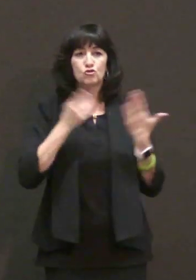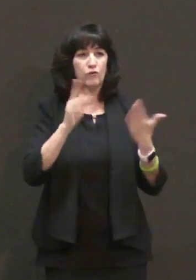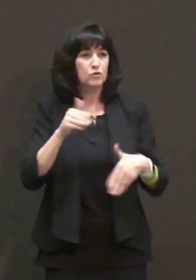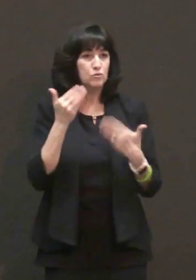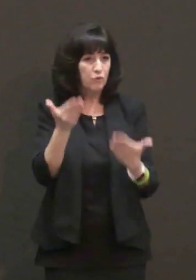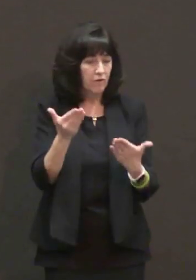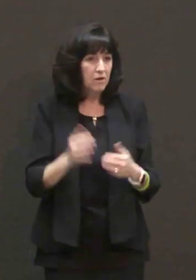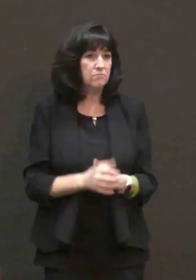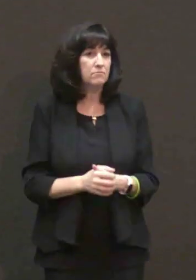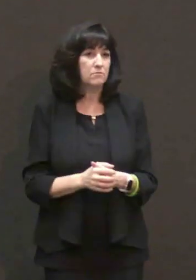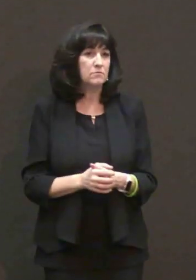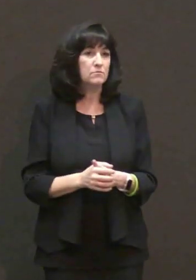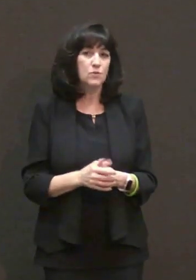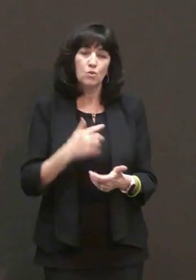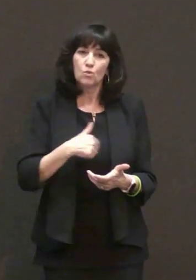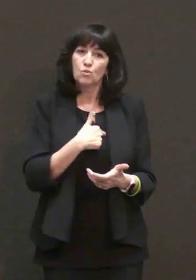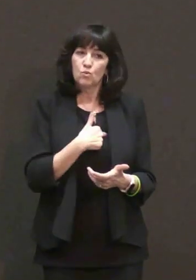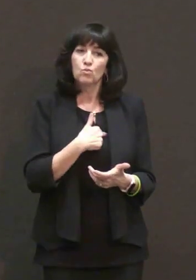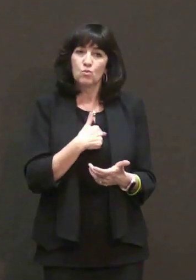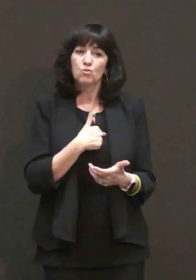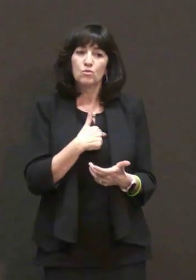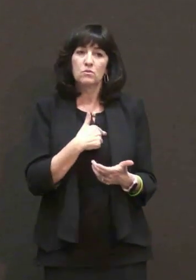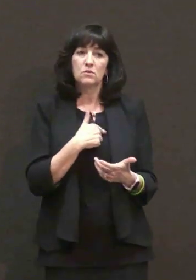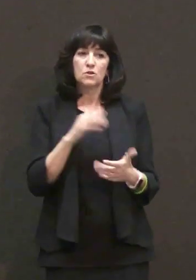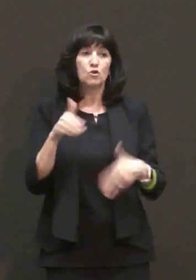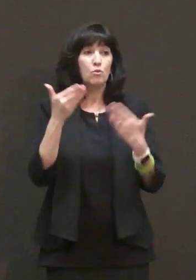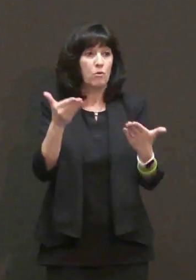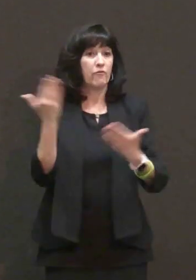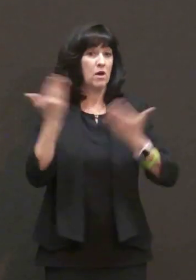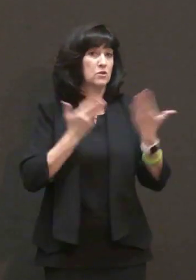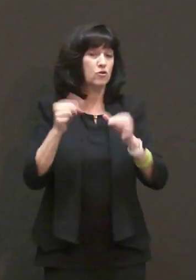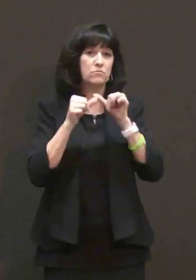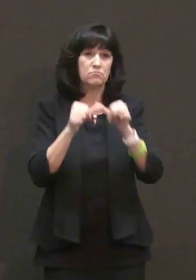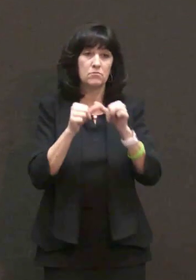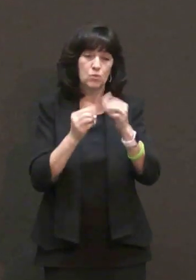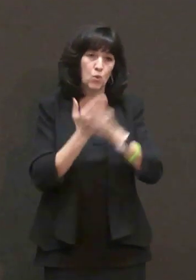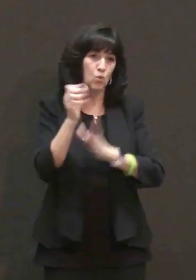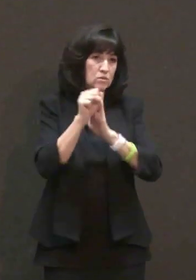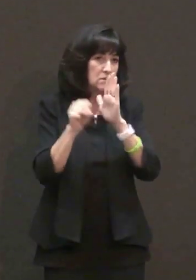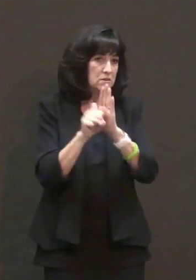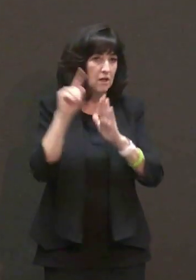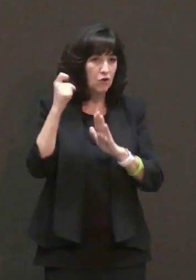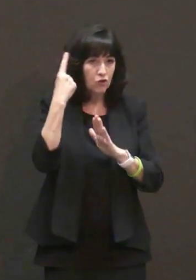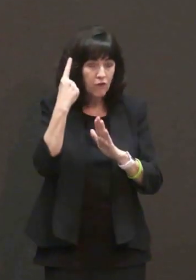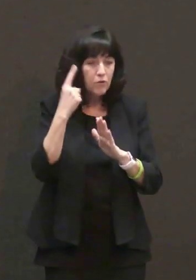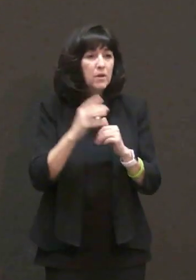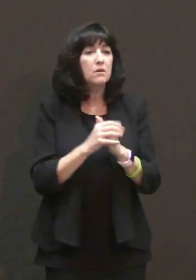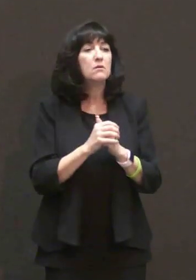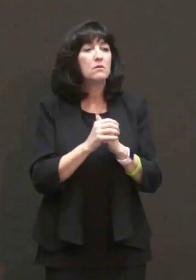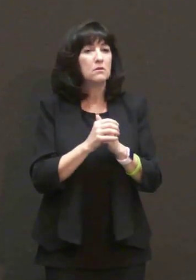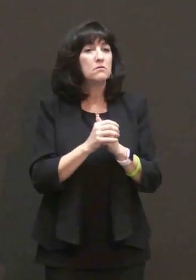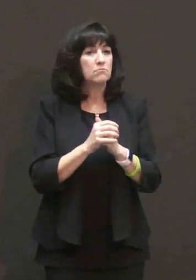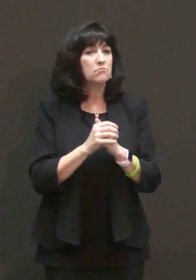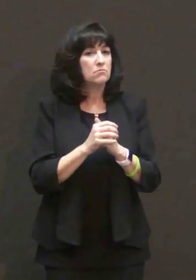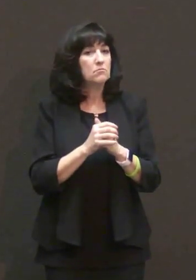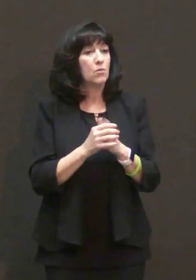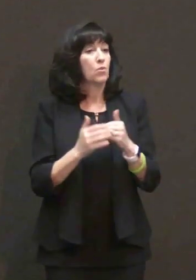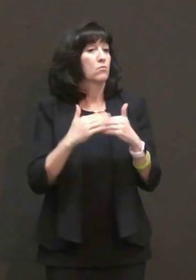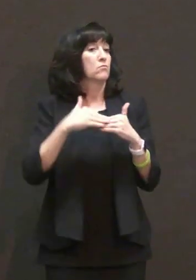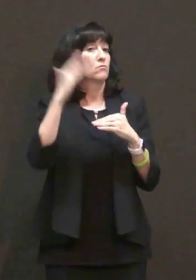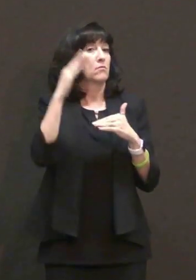state. We are providing service to Delawareans through state government with more than half our